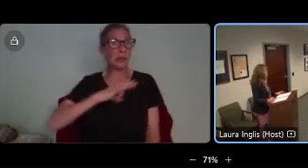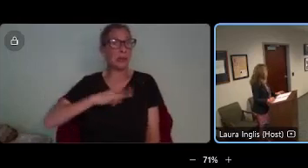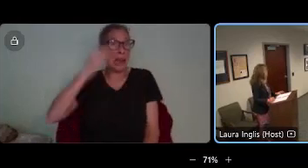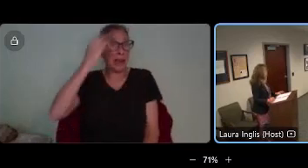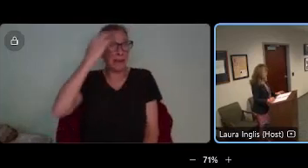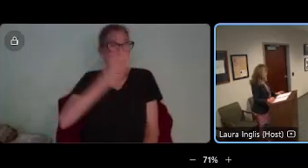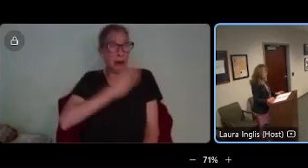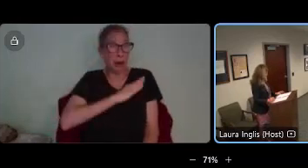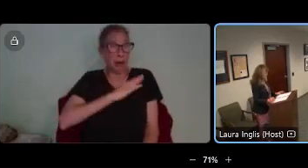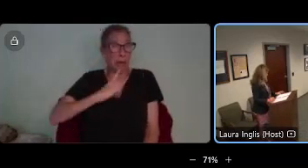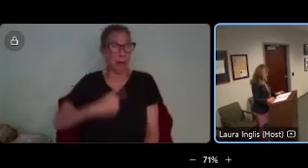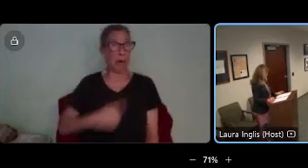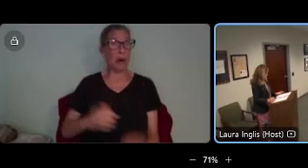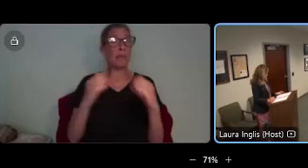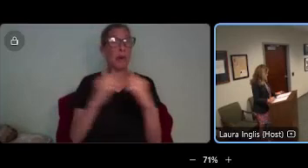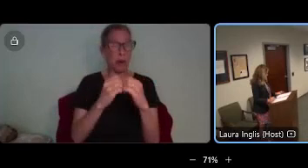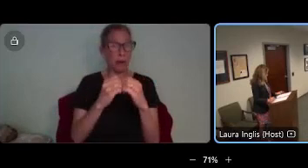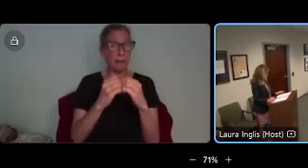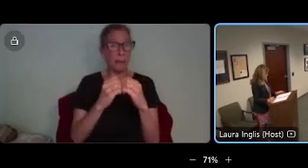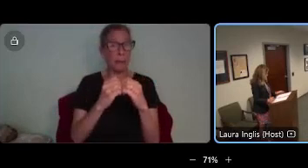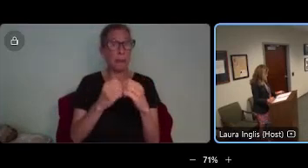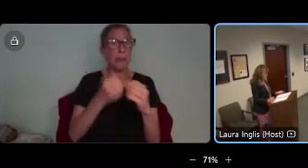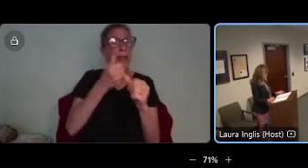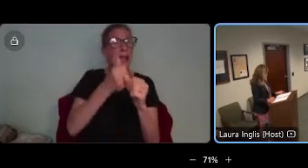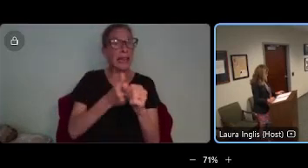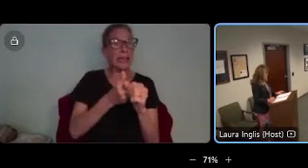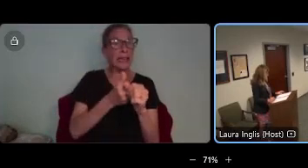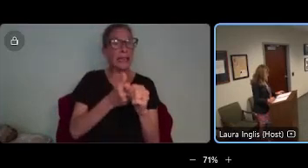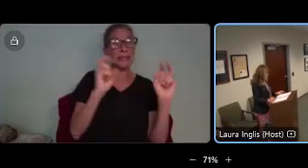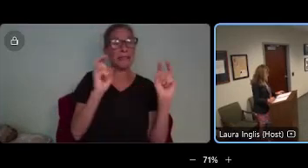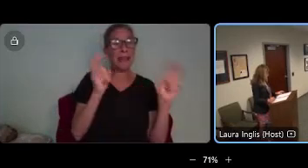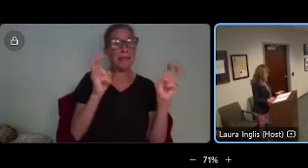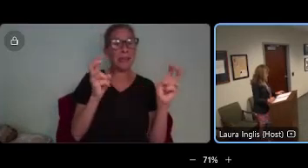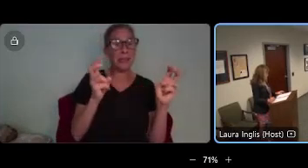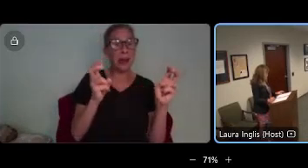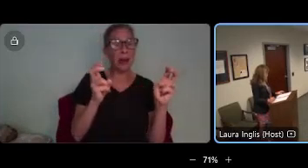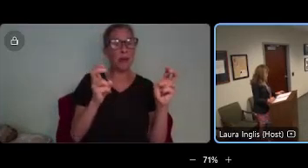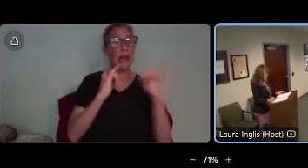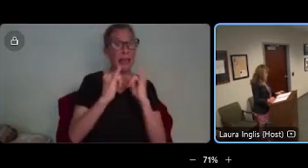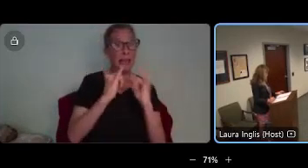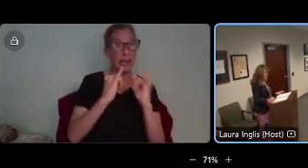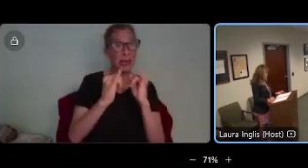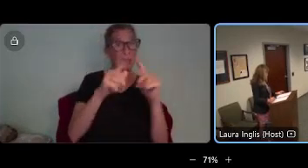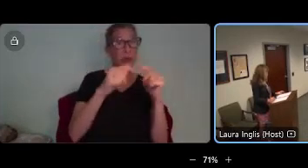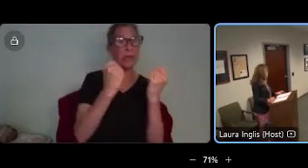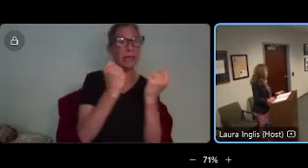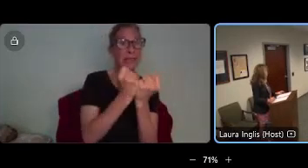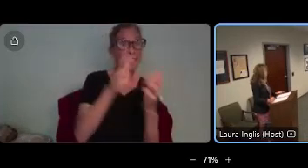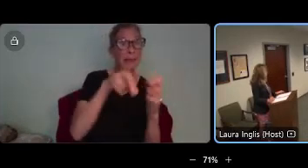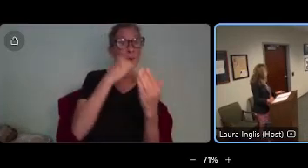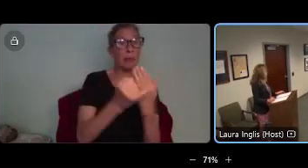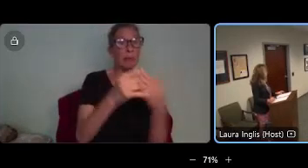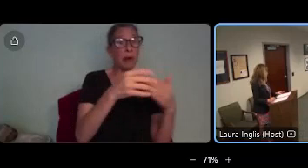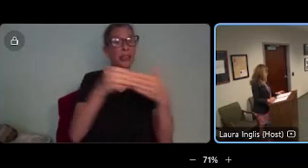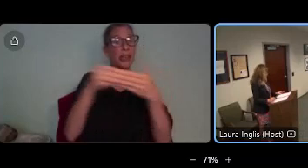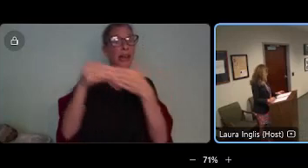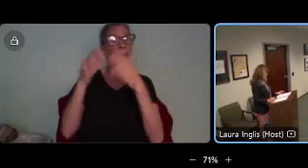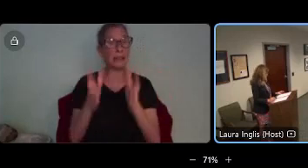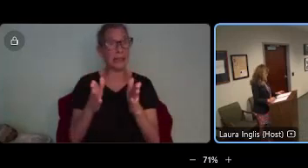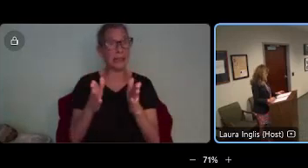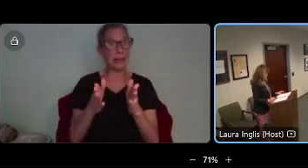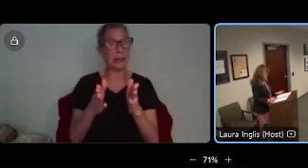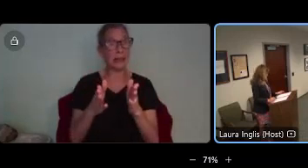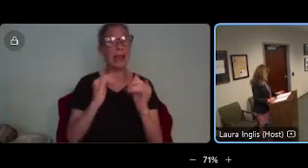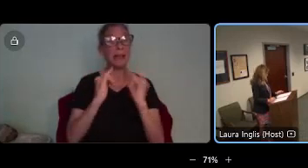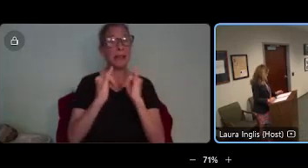and learn about other units. Each episode, Clarissa interviews a team or project leader, and the interviews are casual but